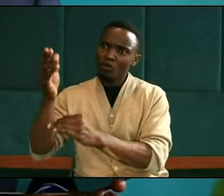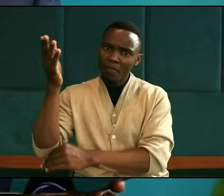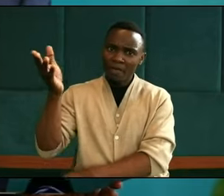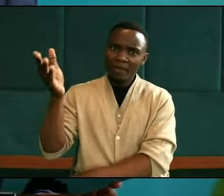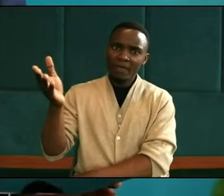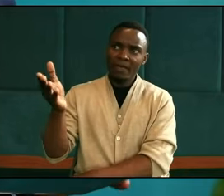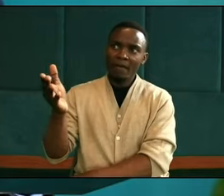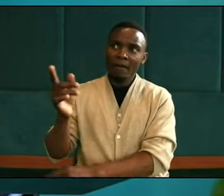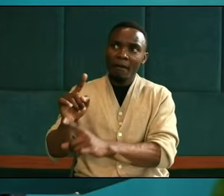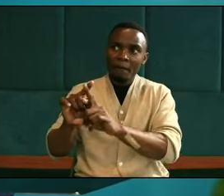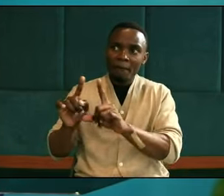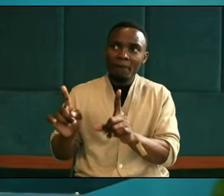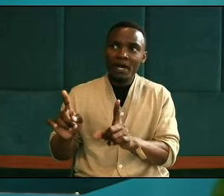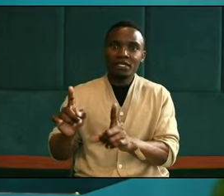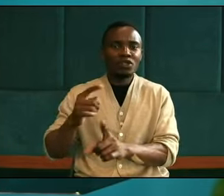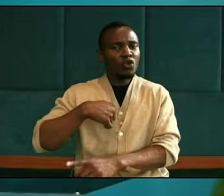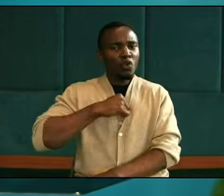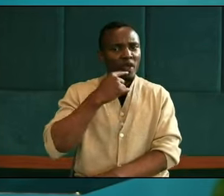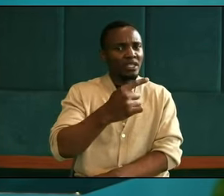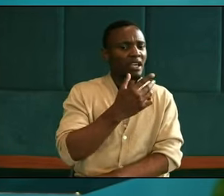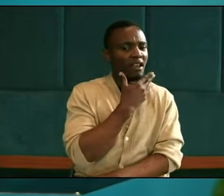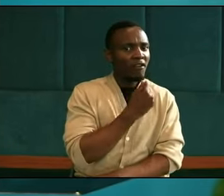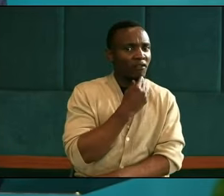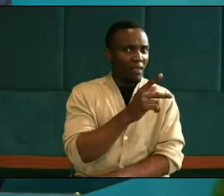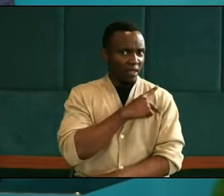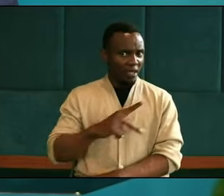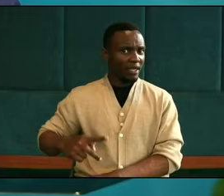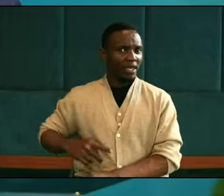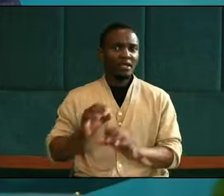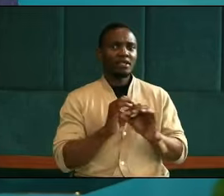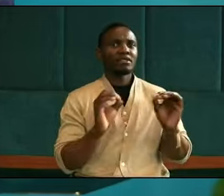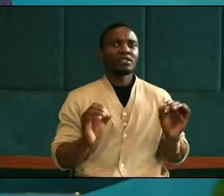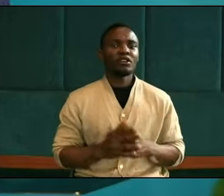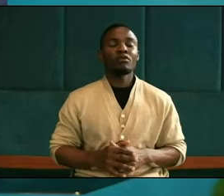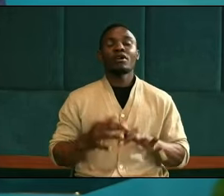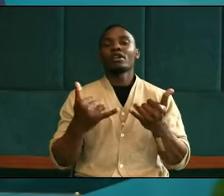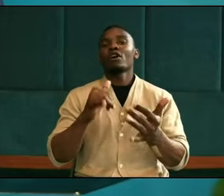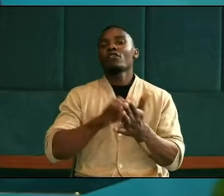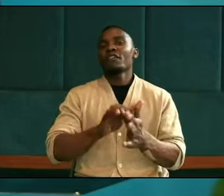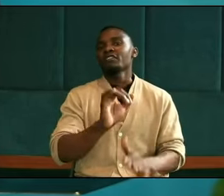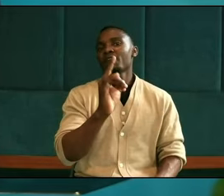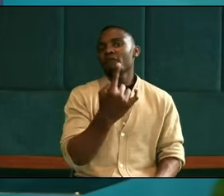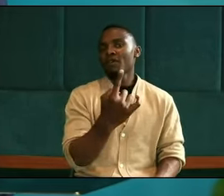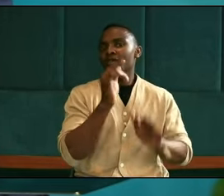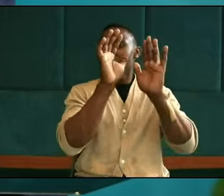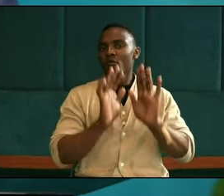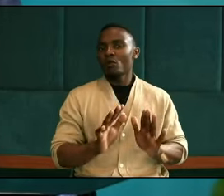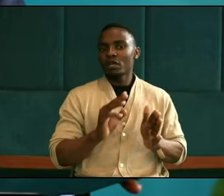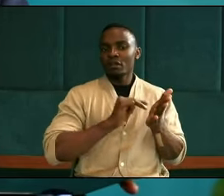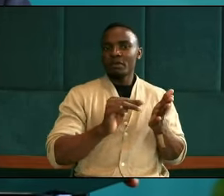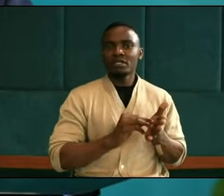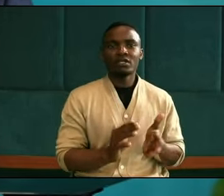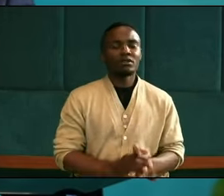side." But he did not tell his father. Now that's my first take-home point for you. You don't have to